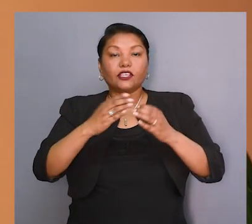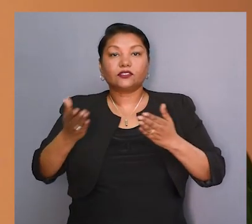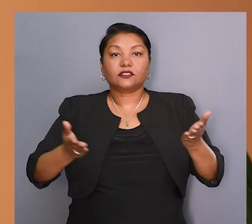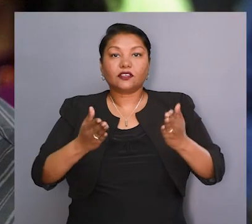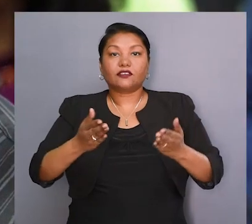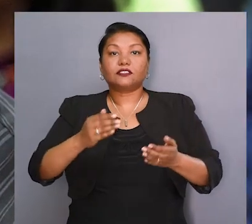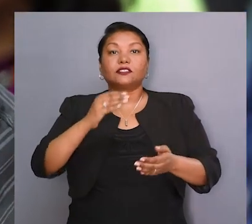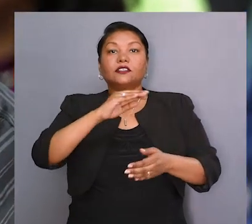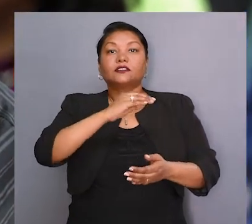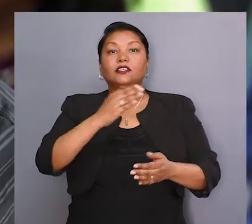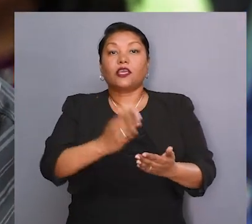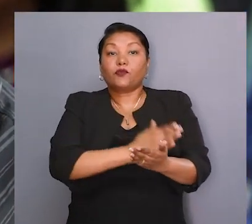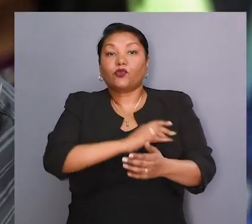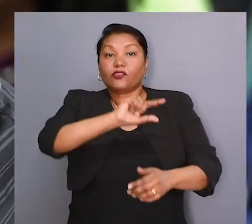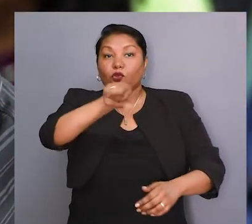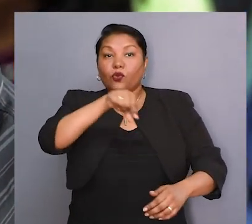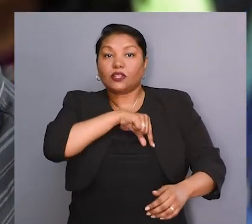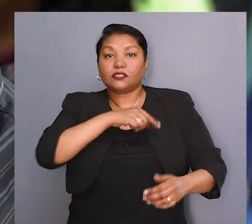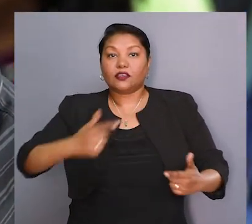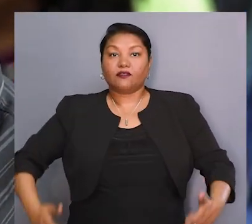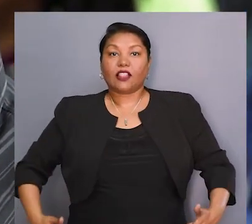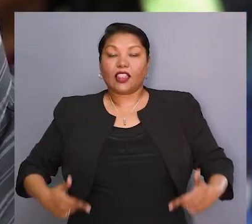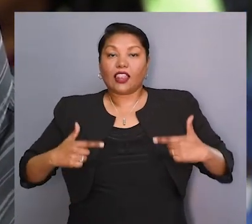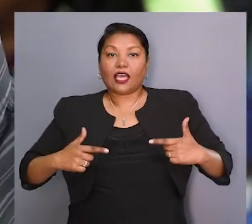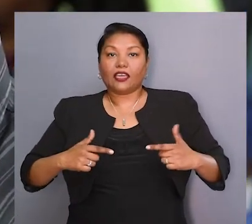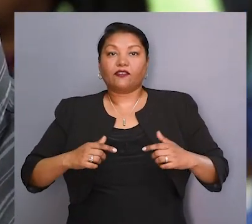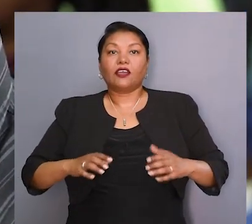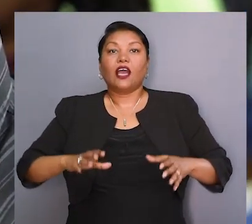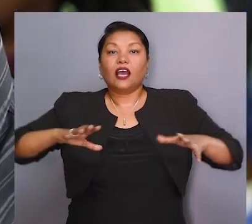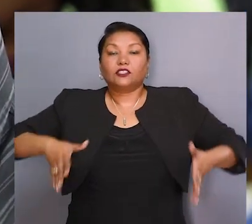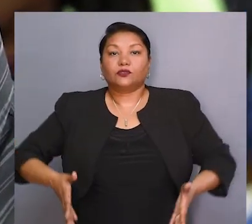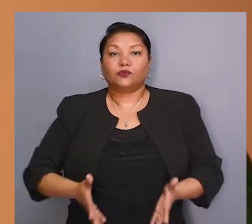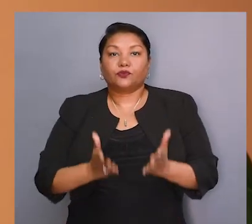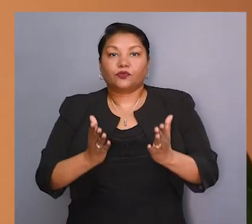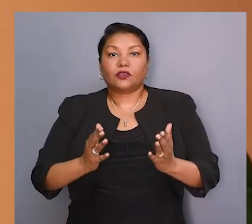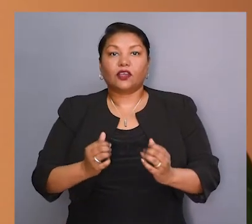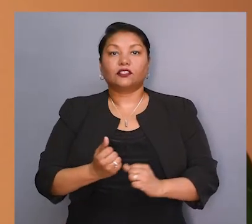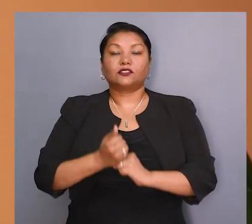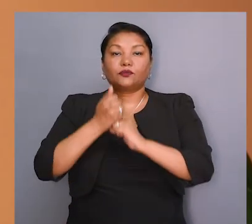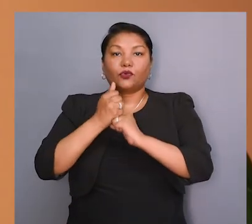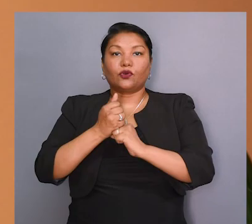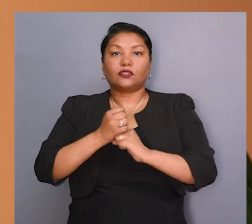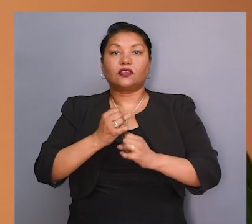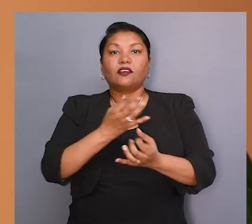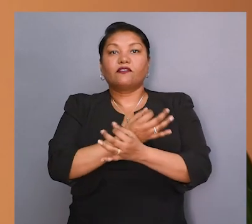the qualities of their lives and to promote independent living.